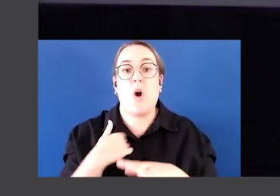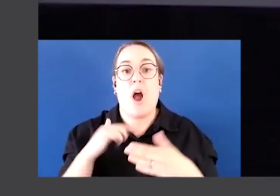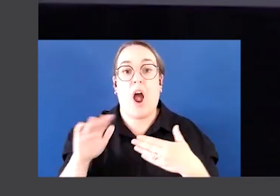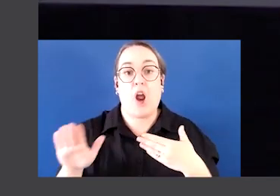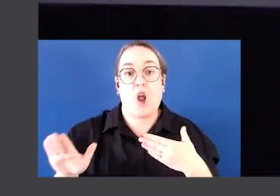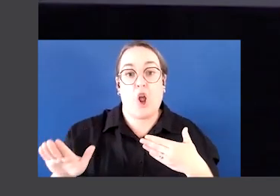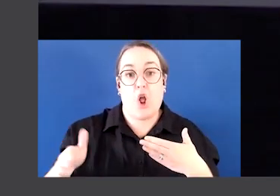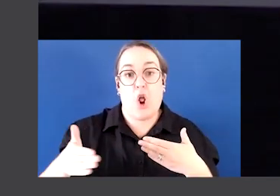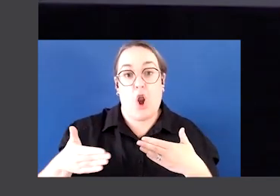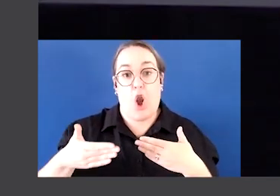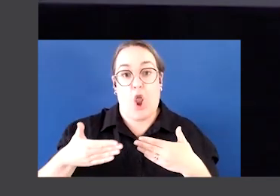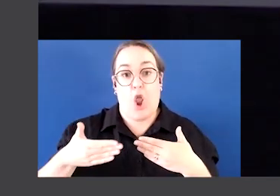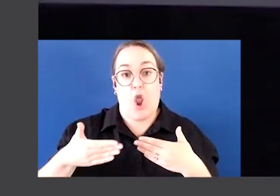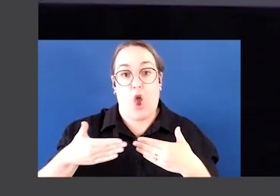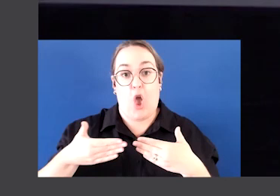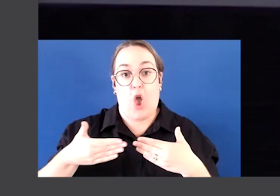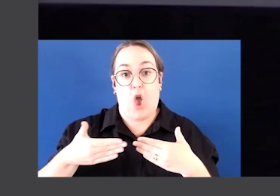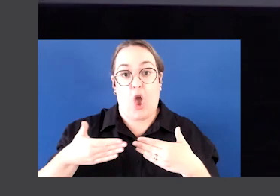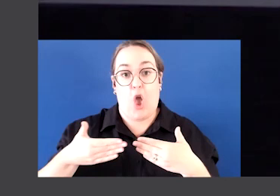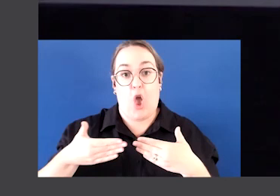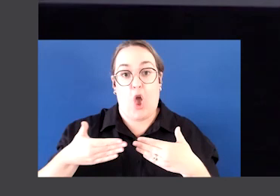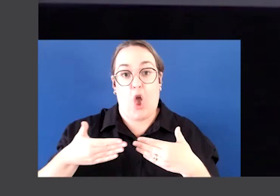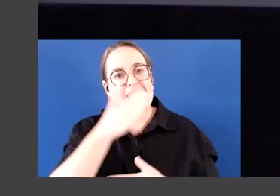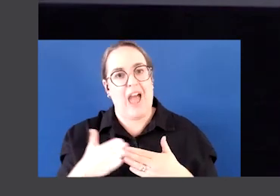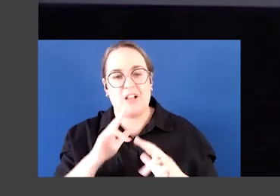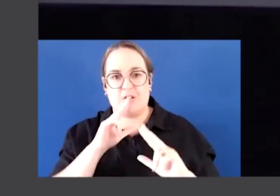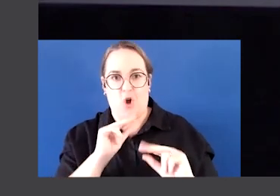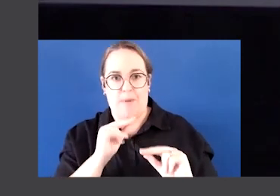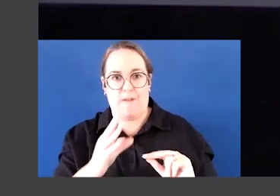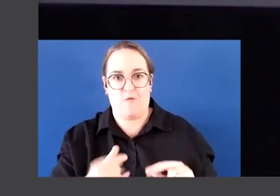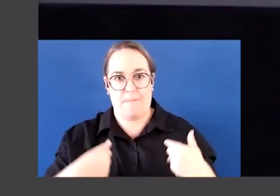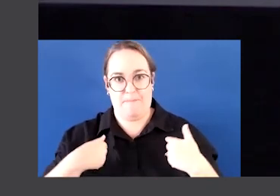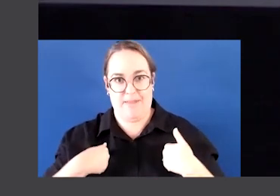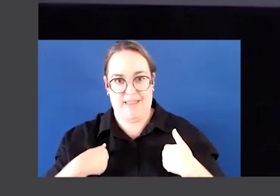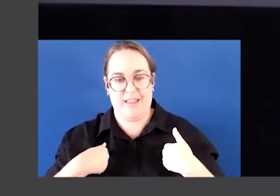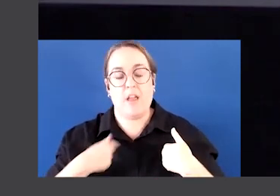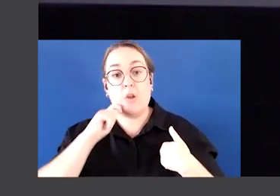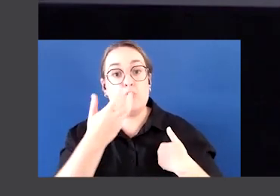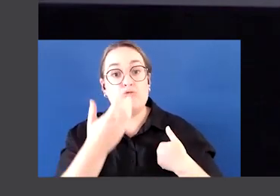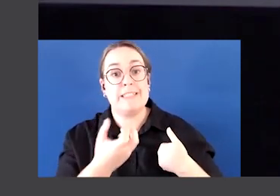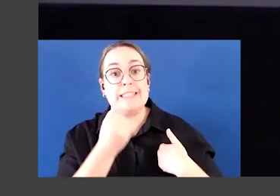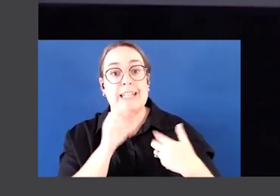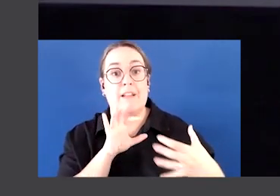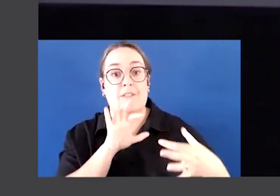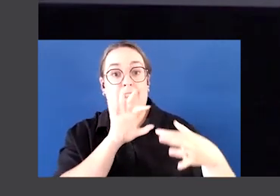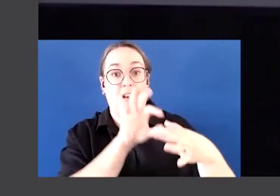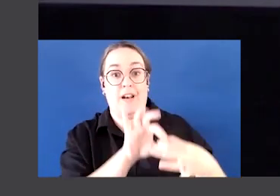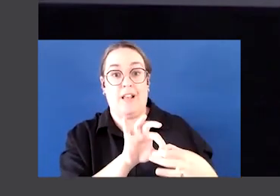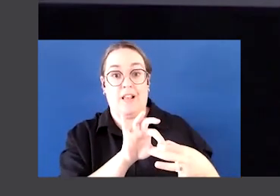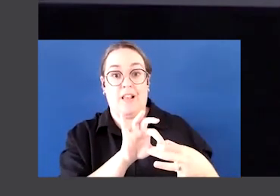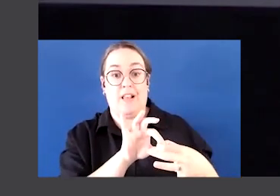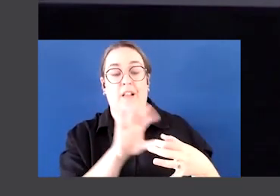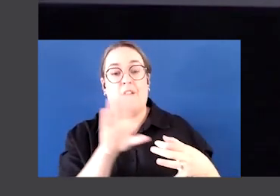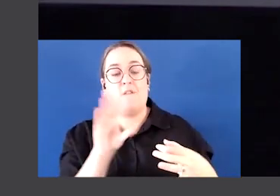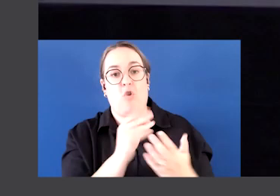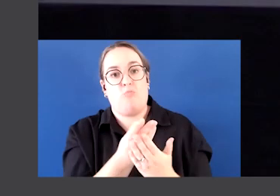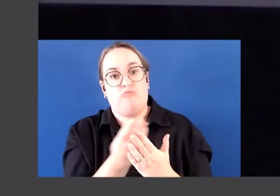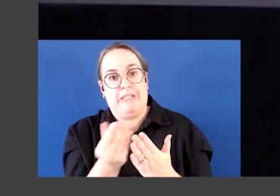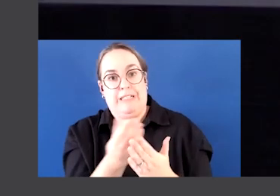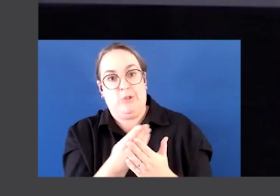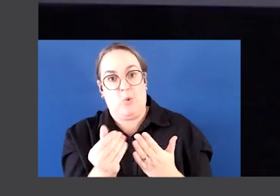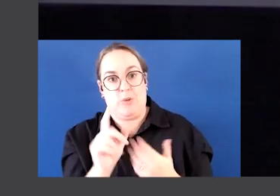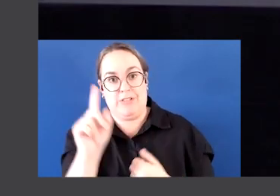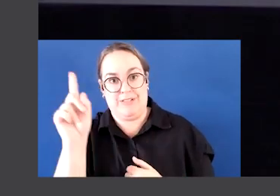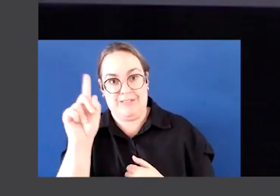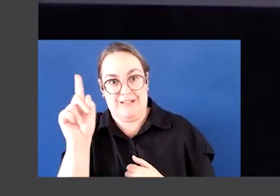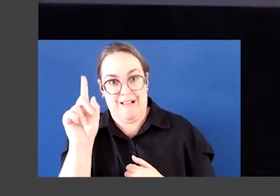And just before we wrap up, a couple of last minute comments from me. We will send you the links to the resources